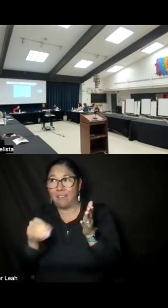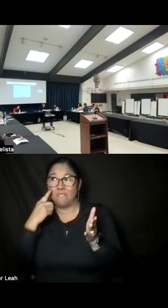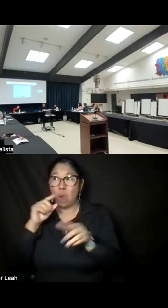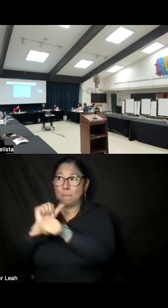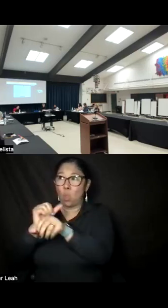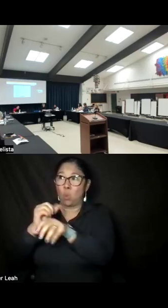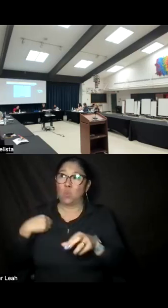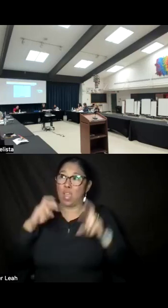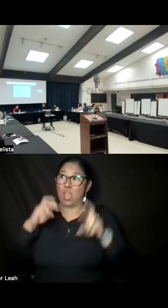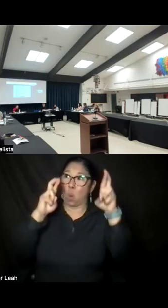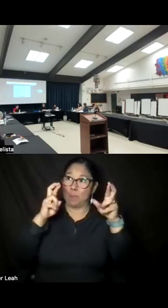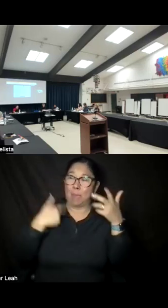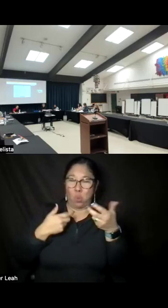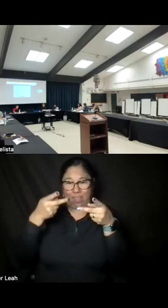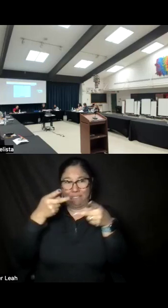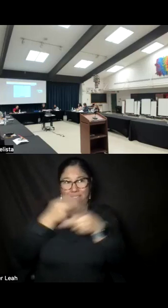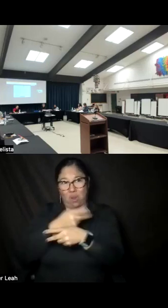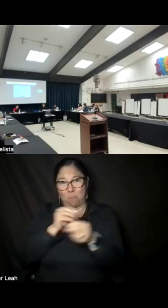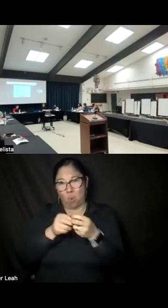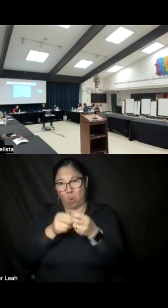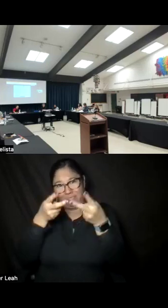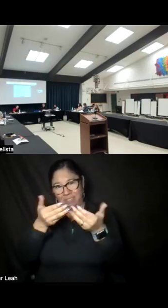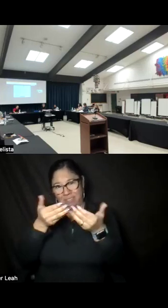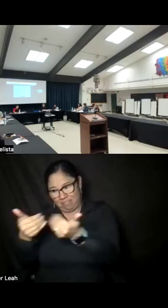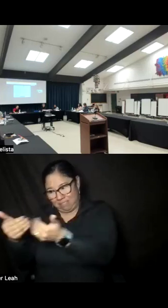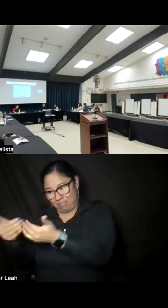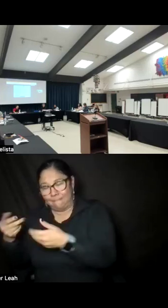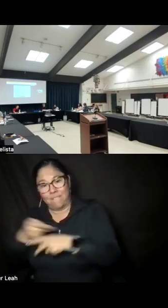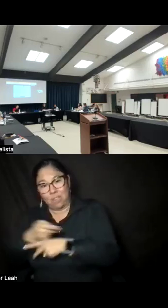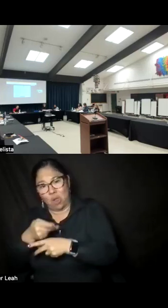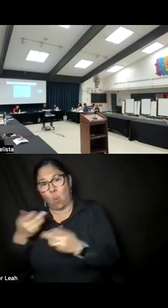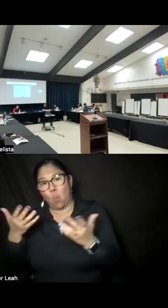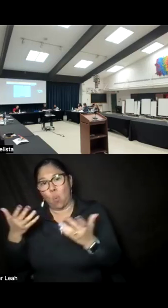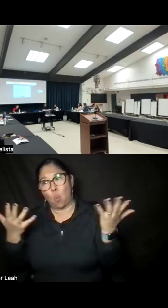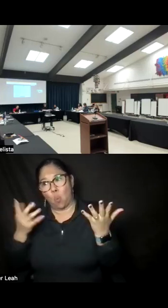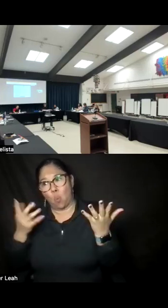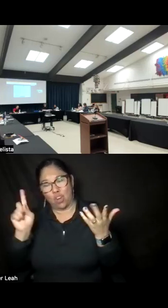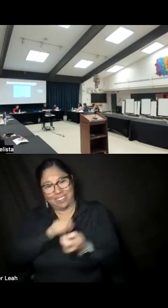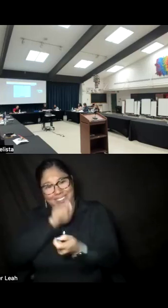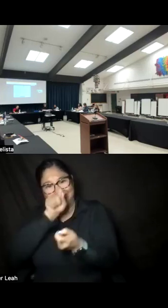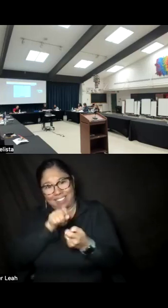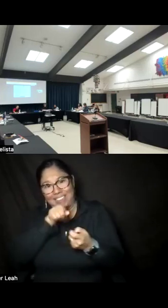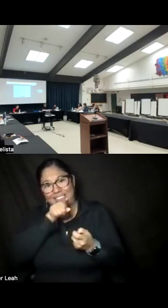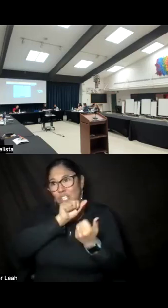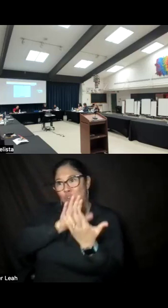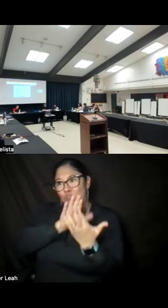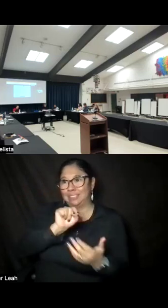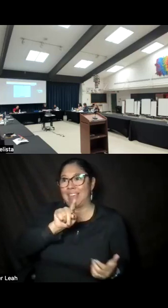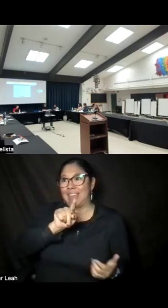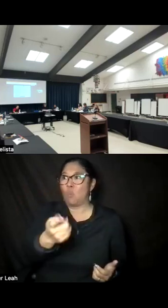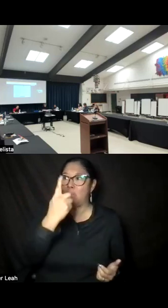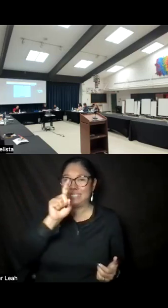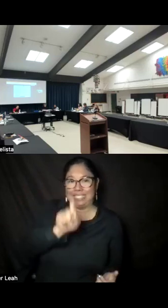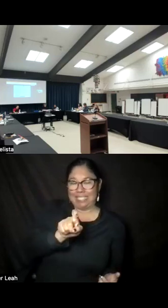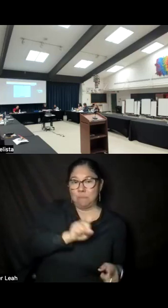hoping we may be able to parse through a little bit more to find out where exactly this is addressing the Title I need.